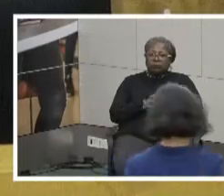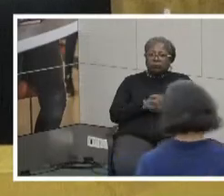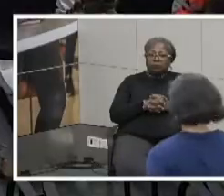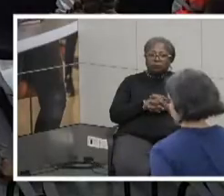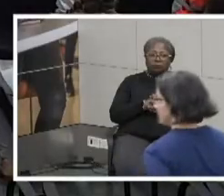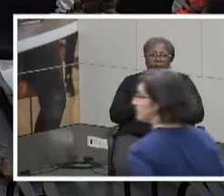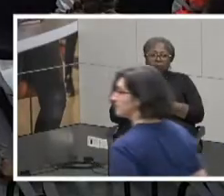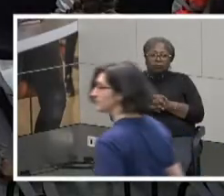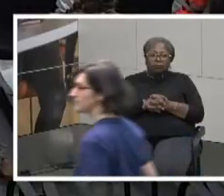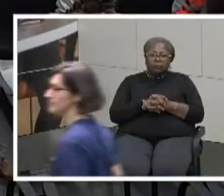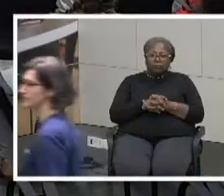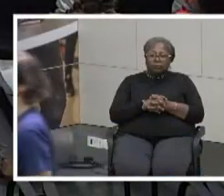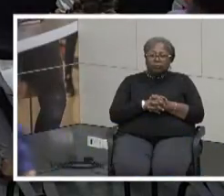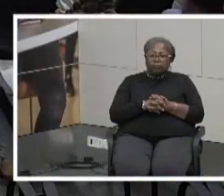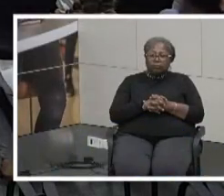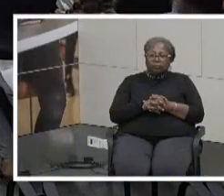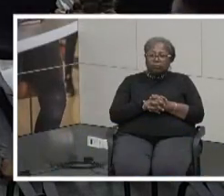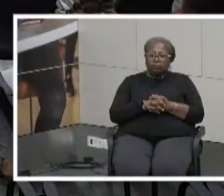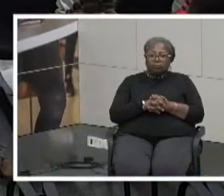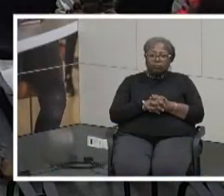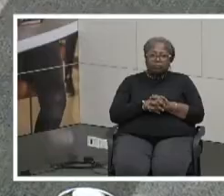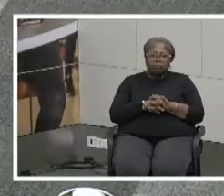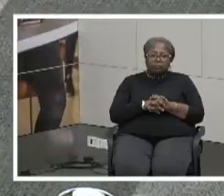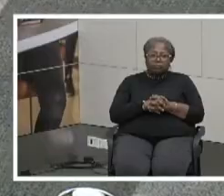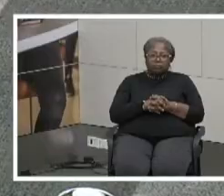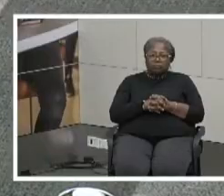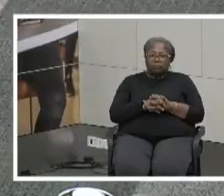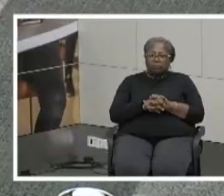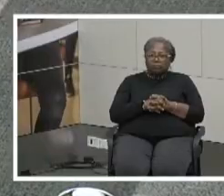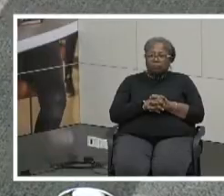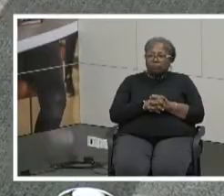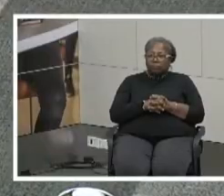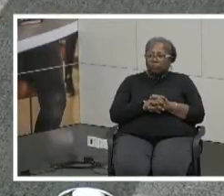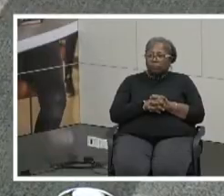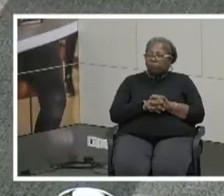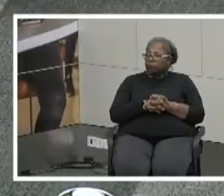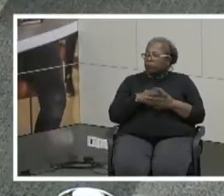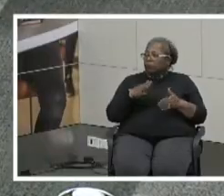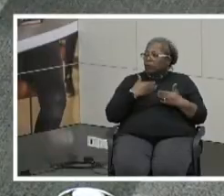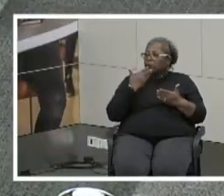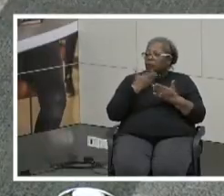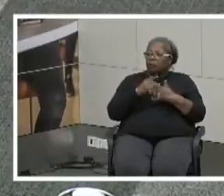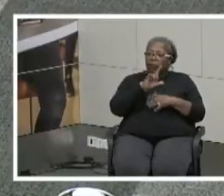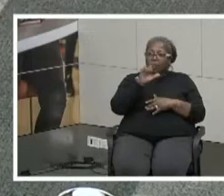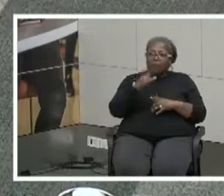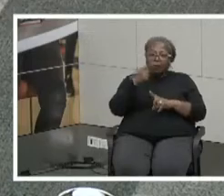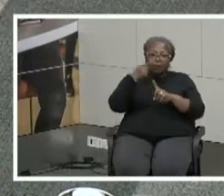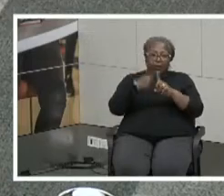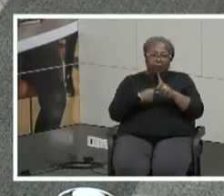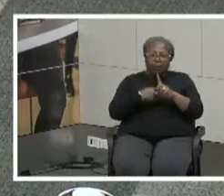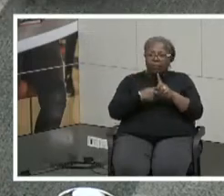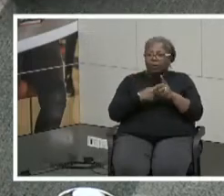is Esther urbe yes ma'am go ahead happy School library